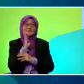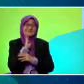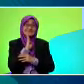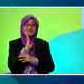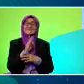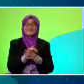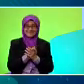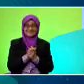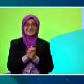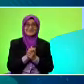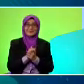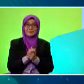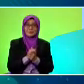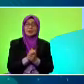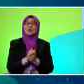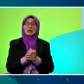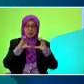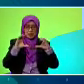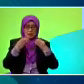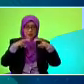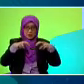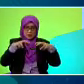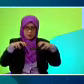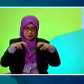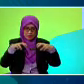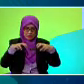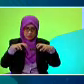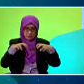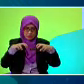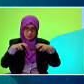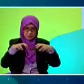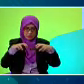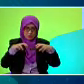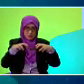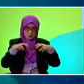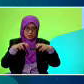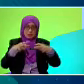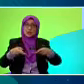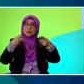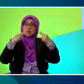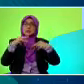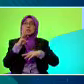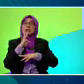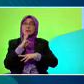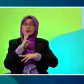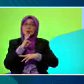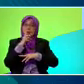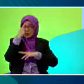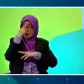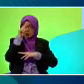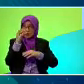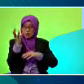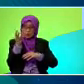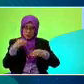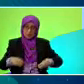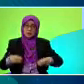Christabella. I did an experiment to investigate about the presence of water for microorganism growth. I